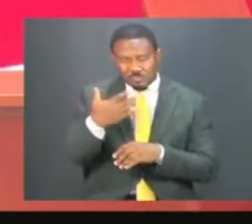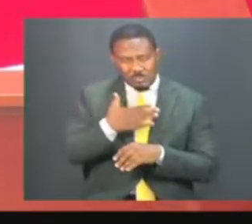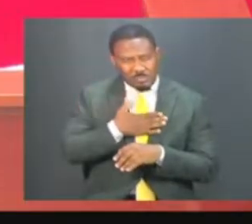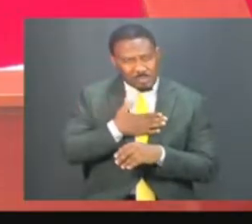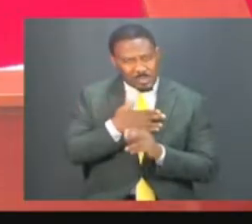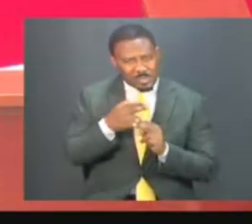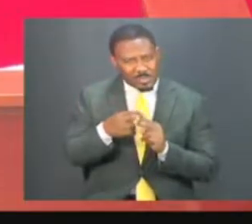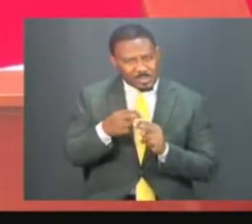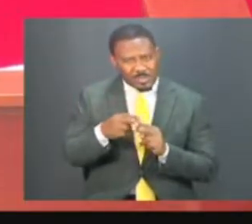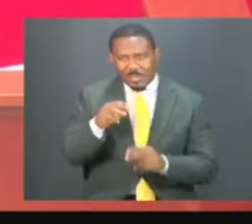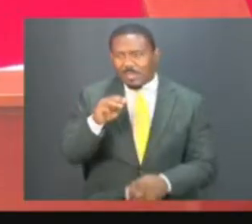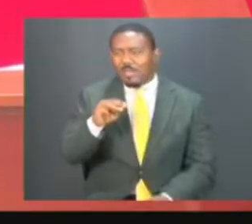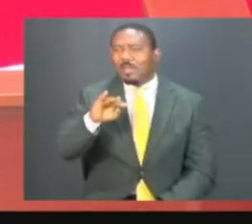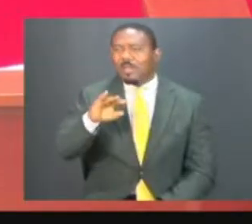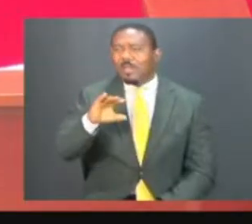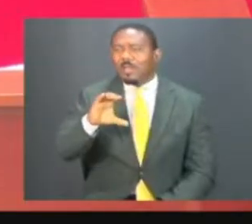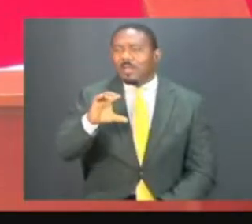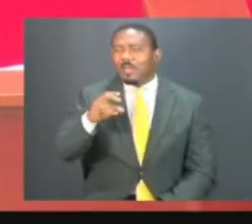they spelled it